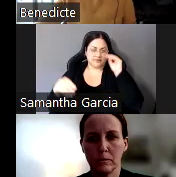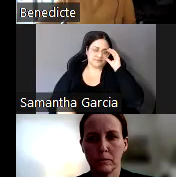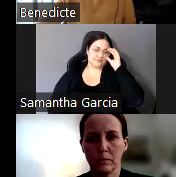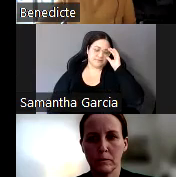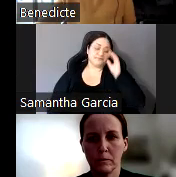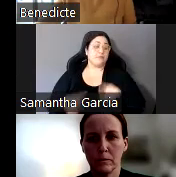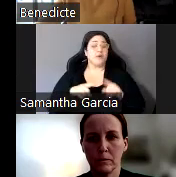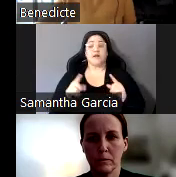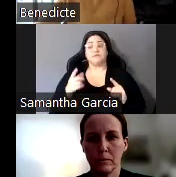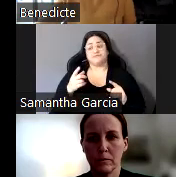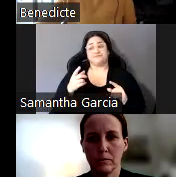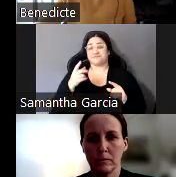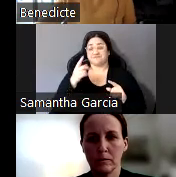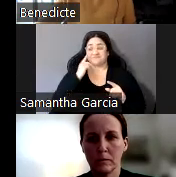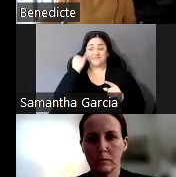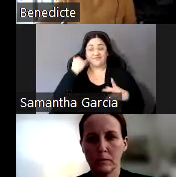have a property